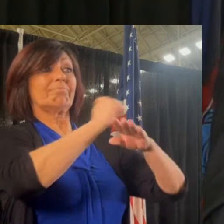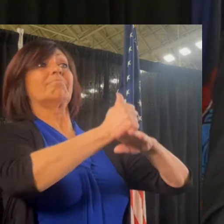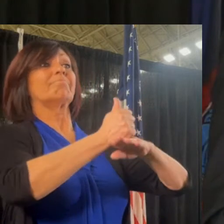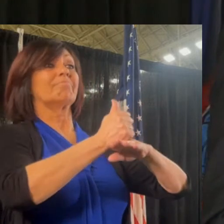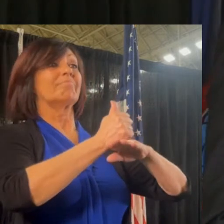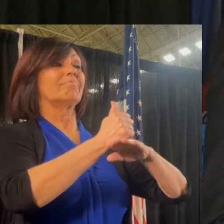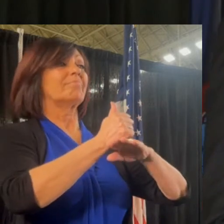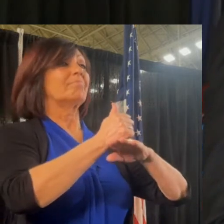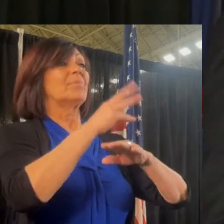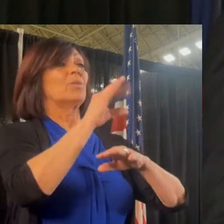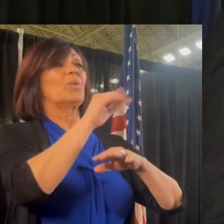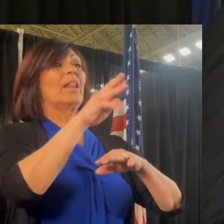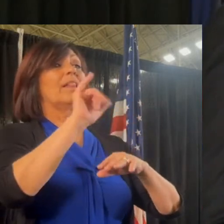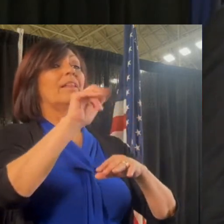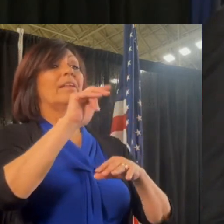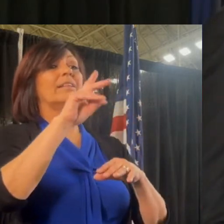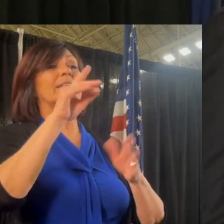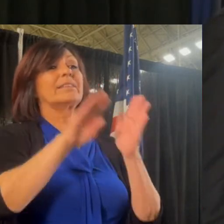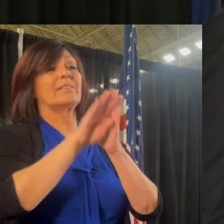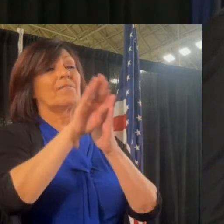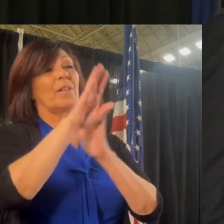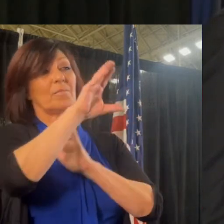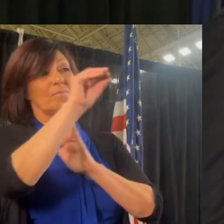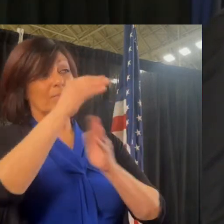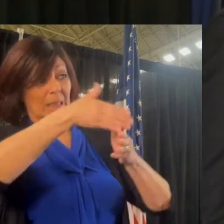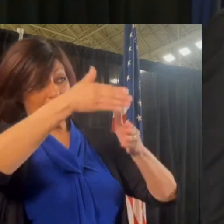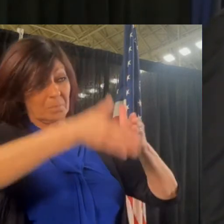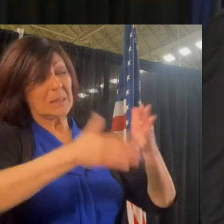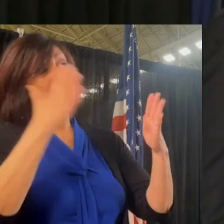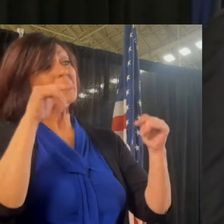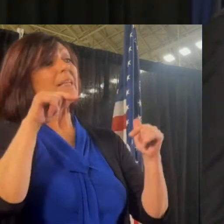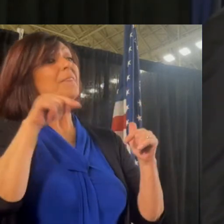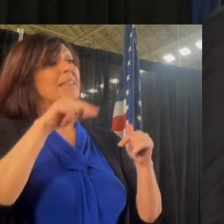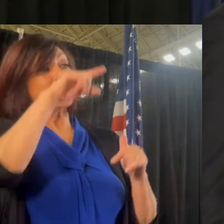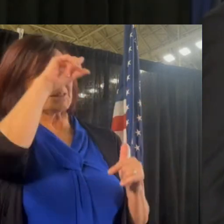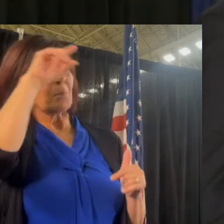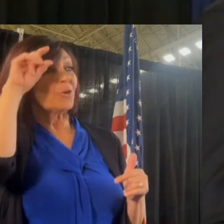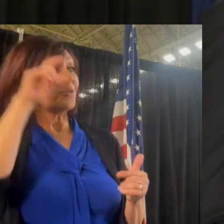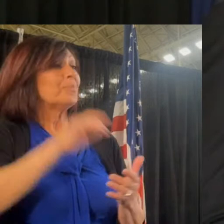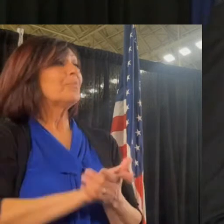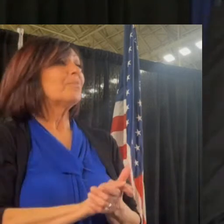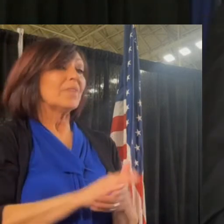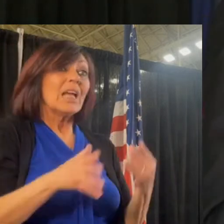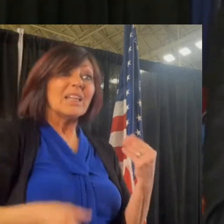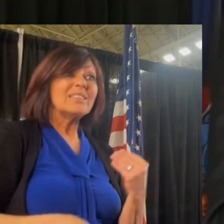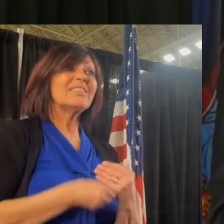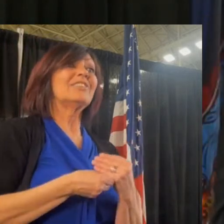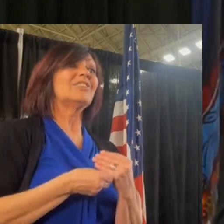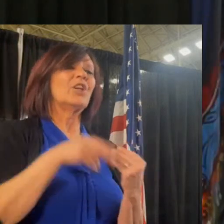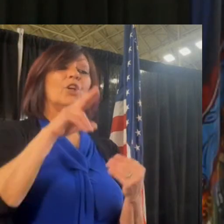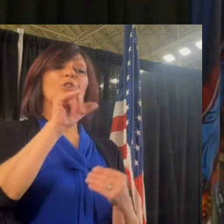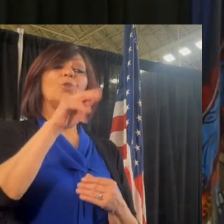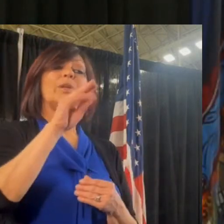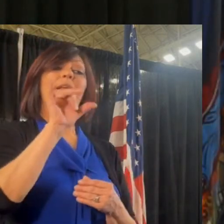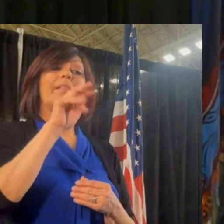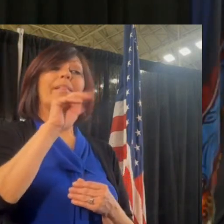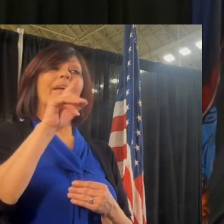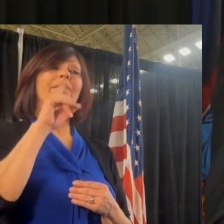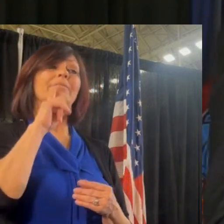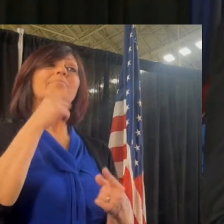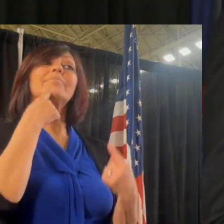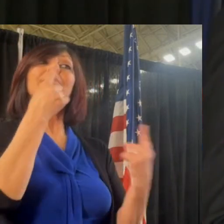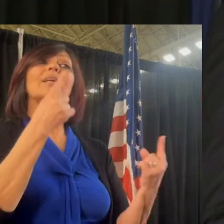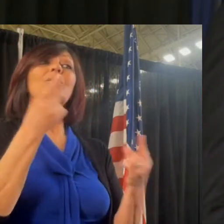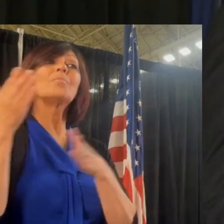by Uniland Development Company, with completion expected later this summer. Additionally, Uniland just announced plans to